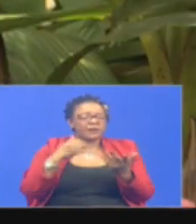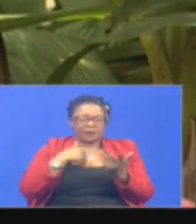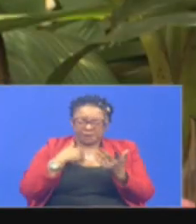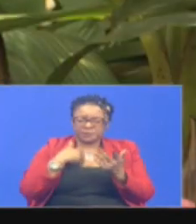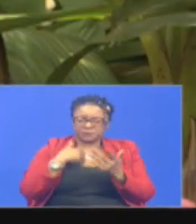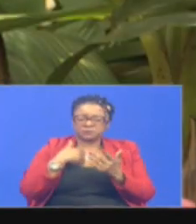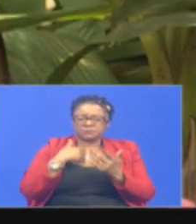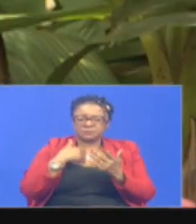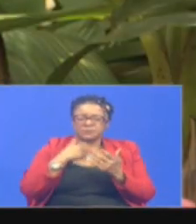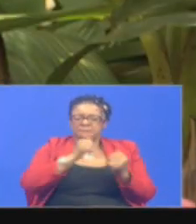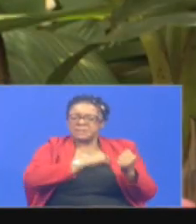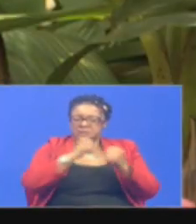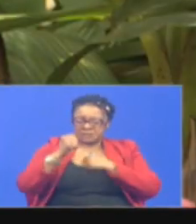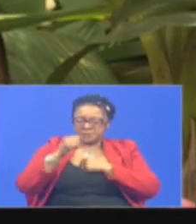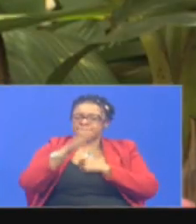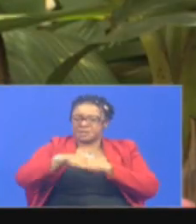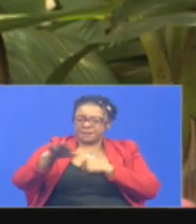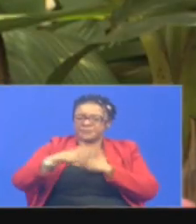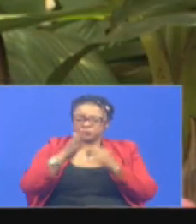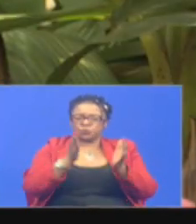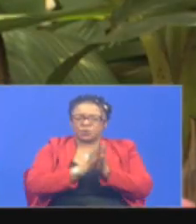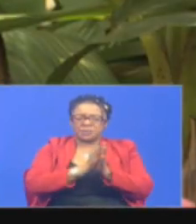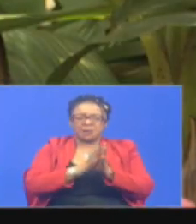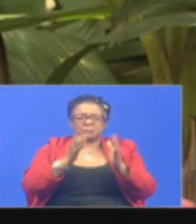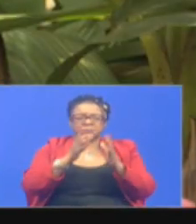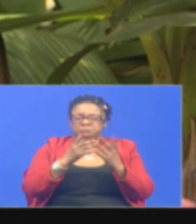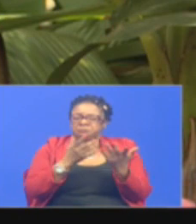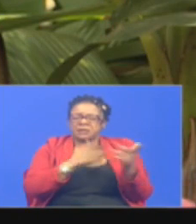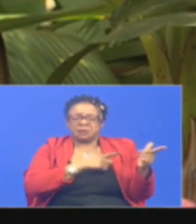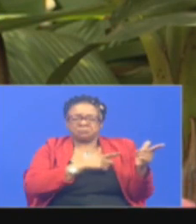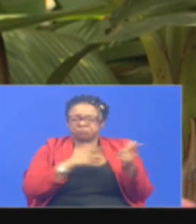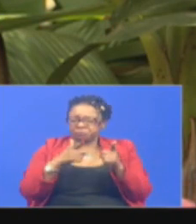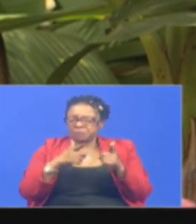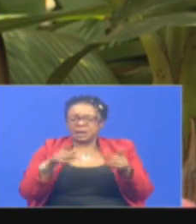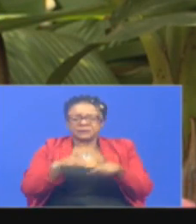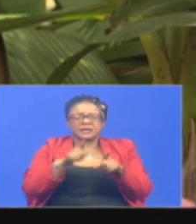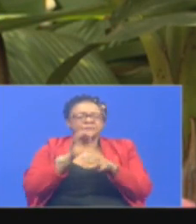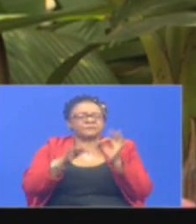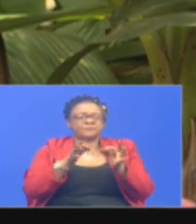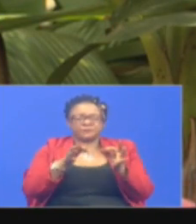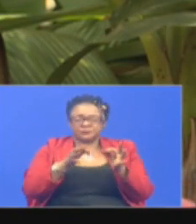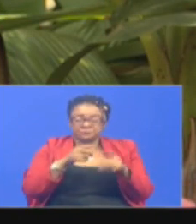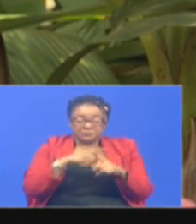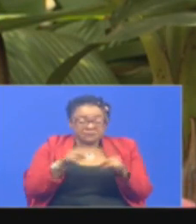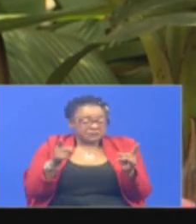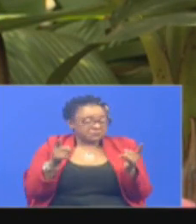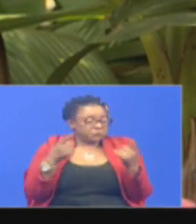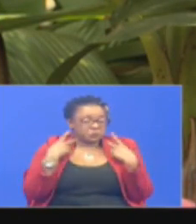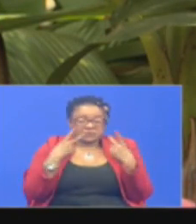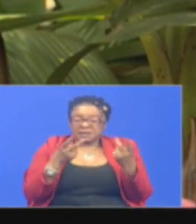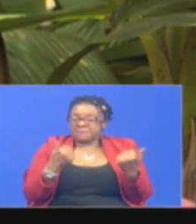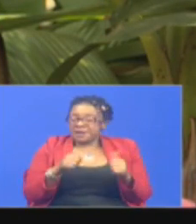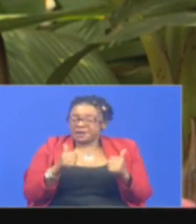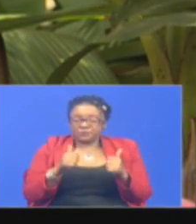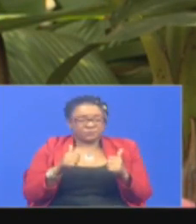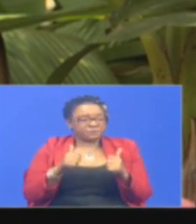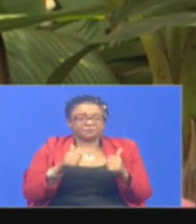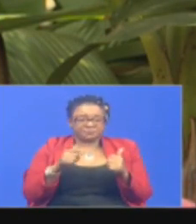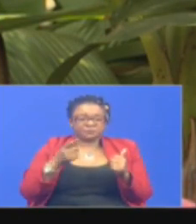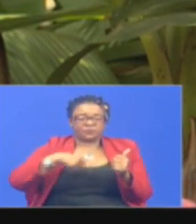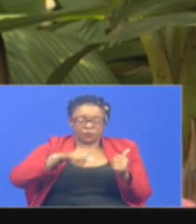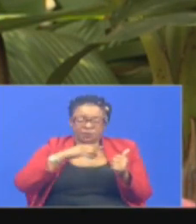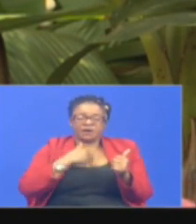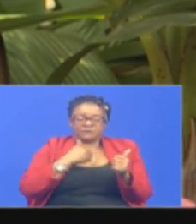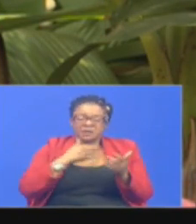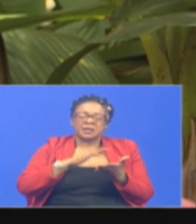to parliament with tankers as though they were going to war. But we have not seen this. If anything, we have seen